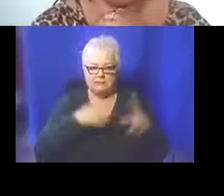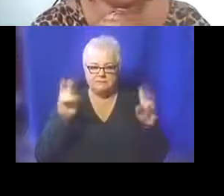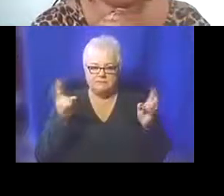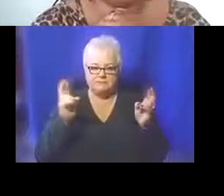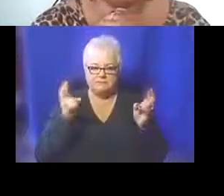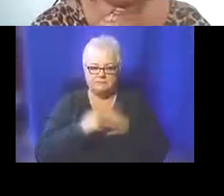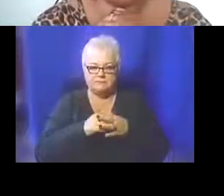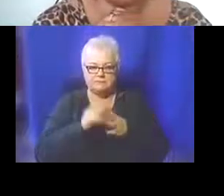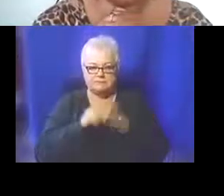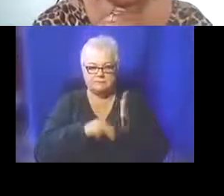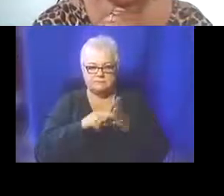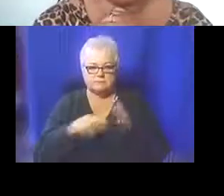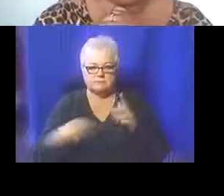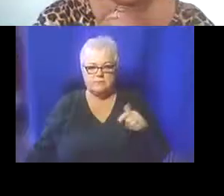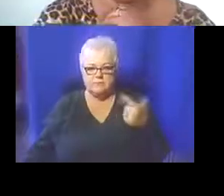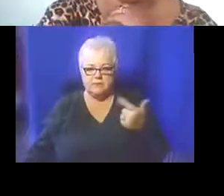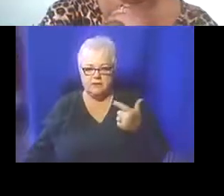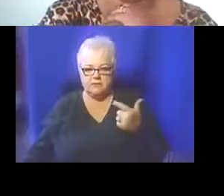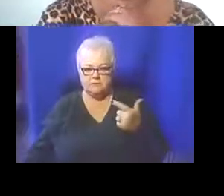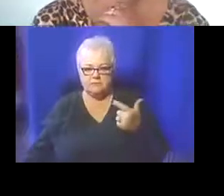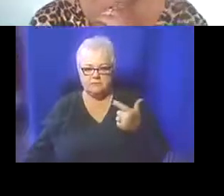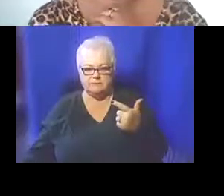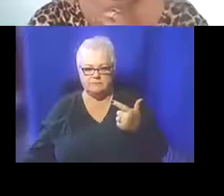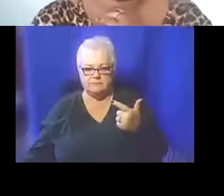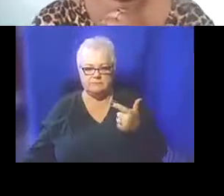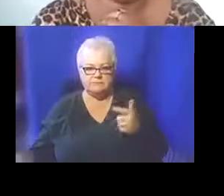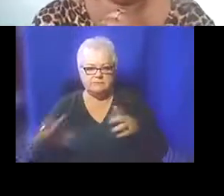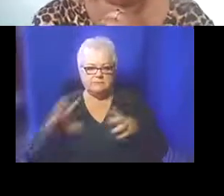going to read it and then we'll jump into our content.